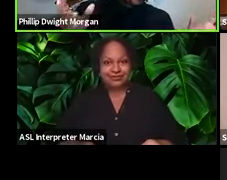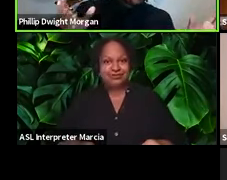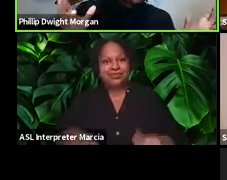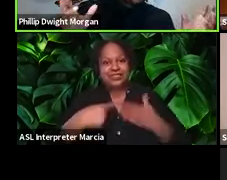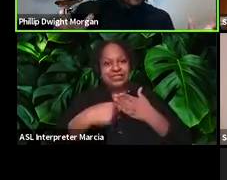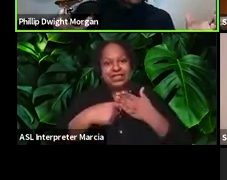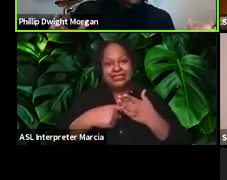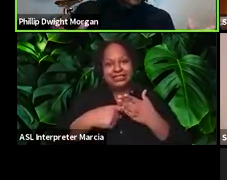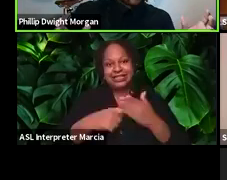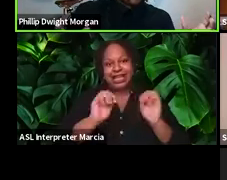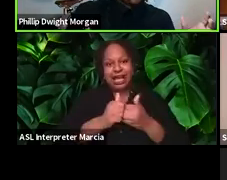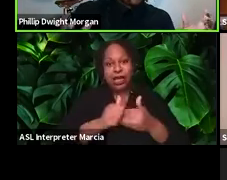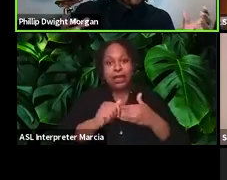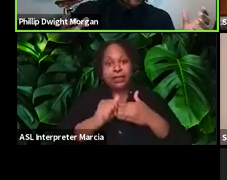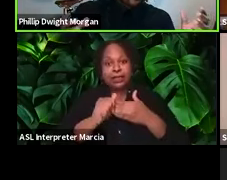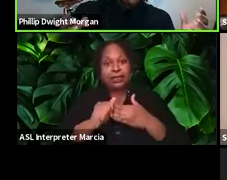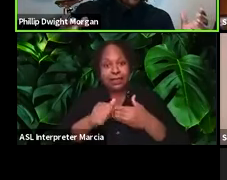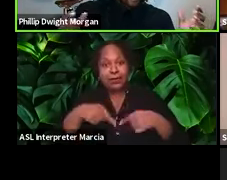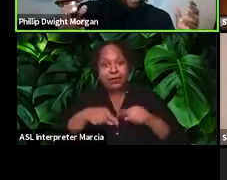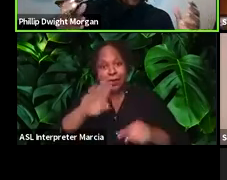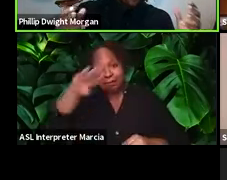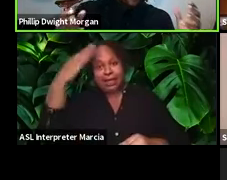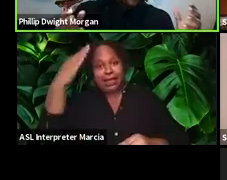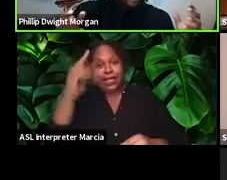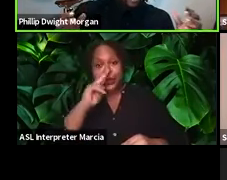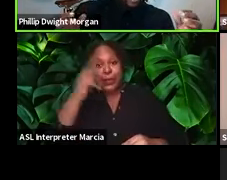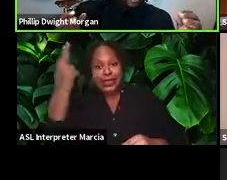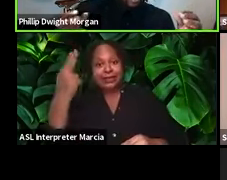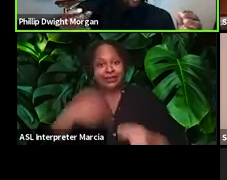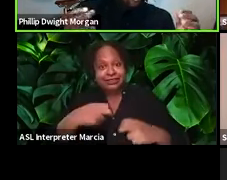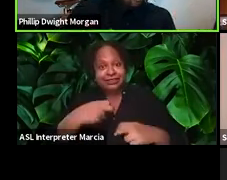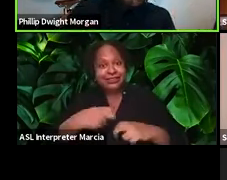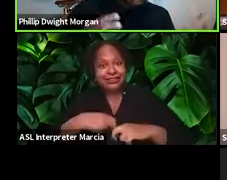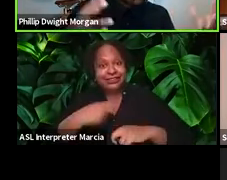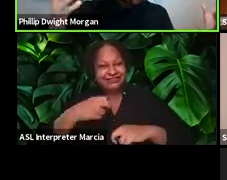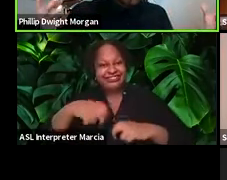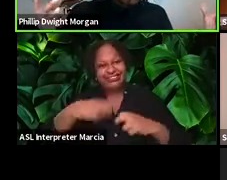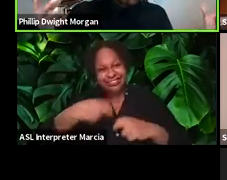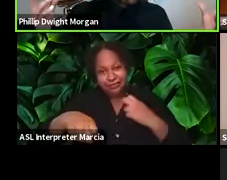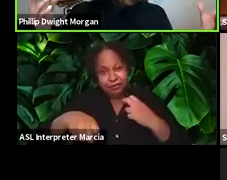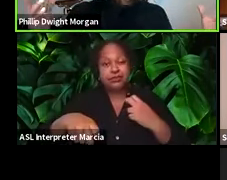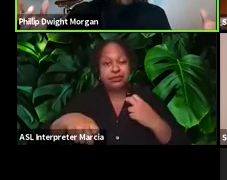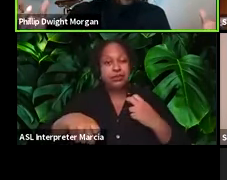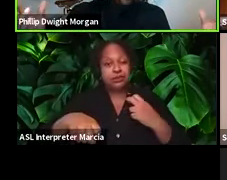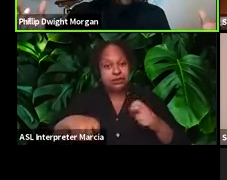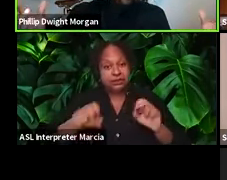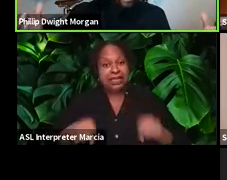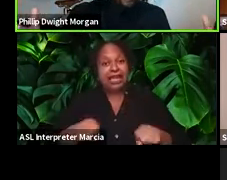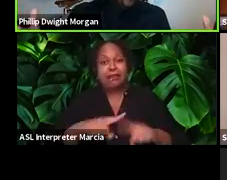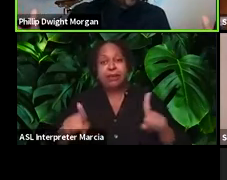a uniquely difficult thing to do. And so I'm wondering, what